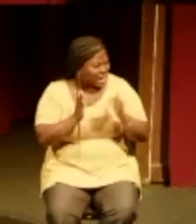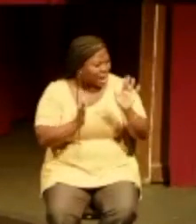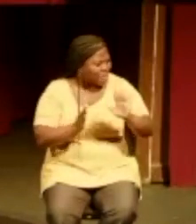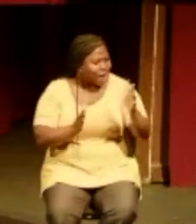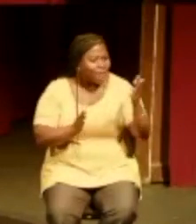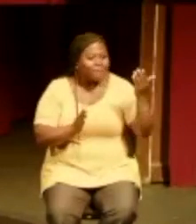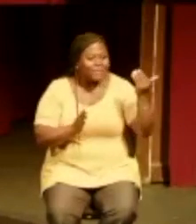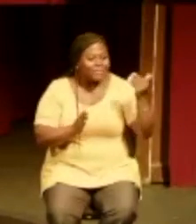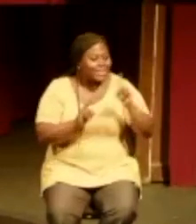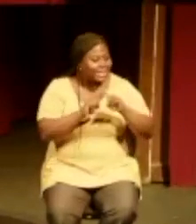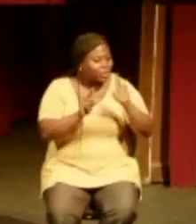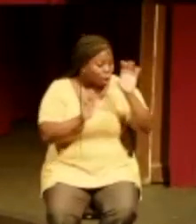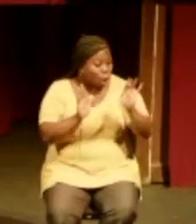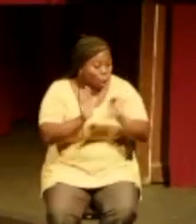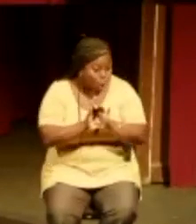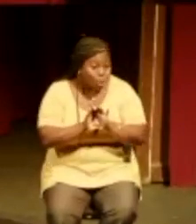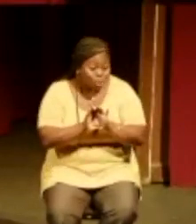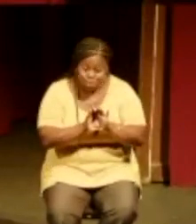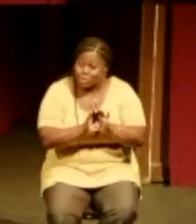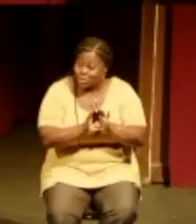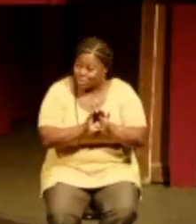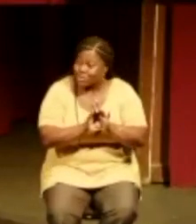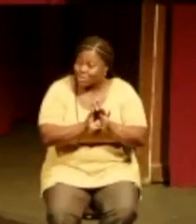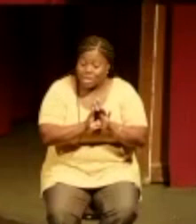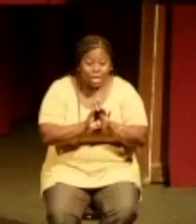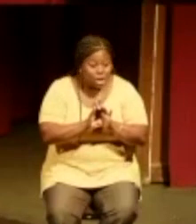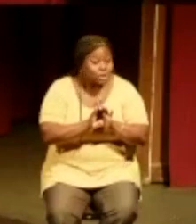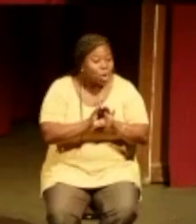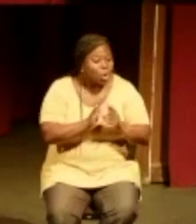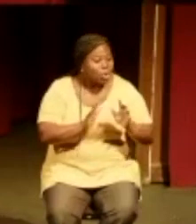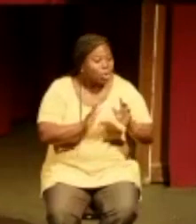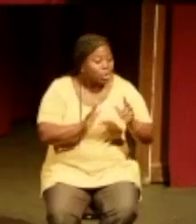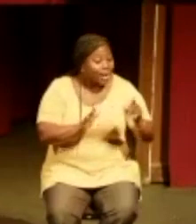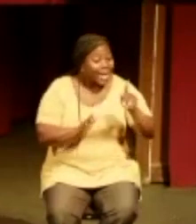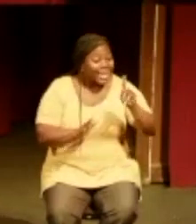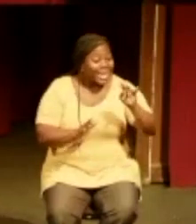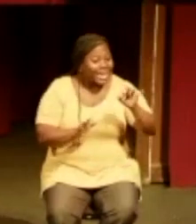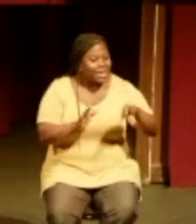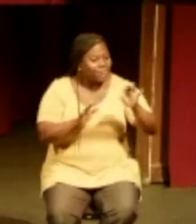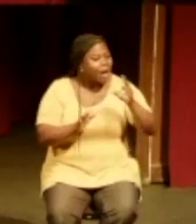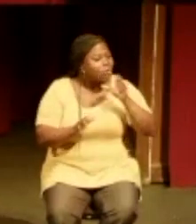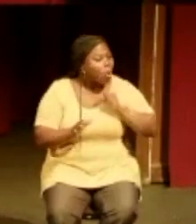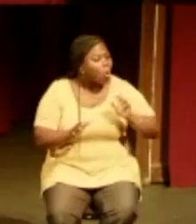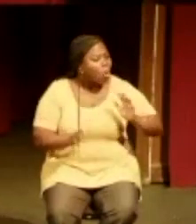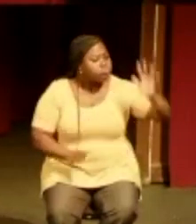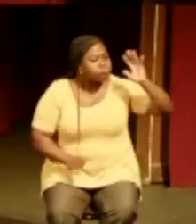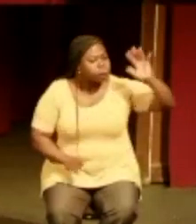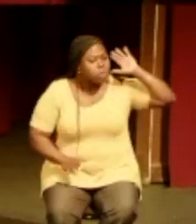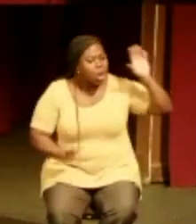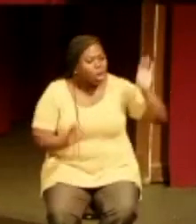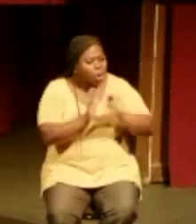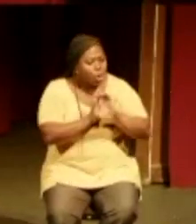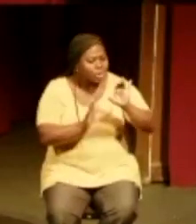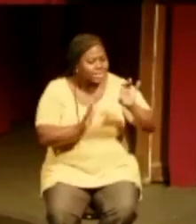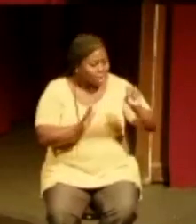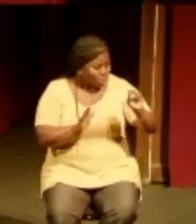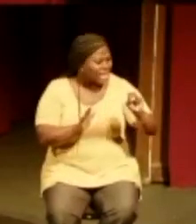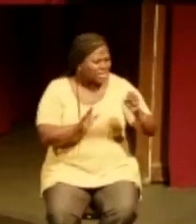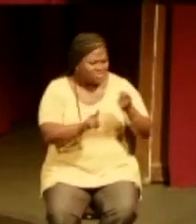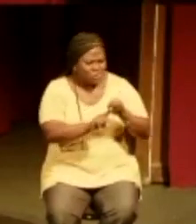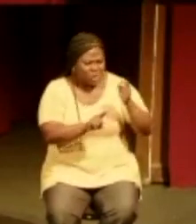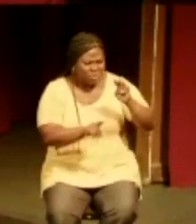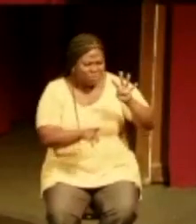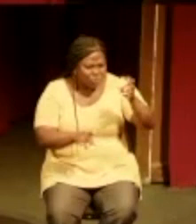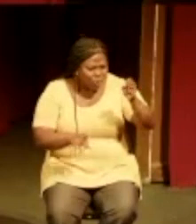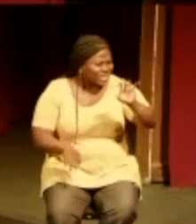in the yearbooks and found logos for COS from back in the 30s and 40s and 50s. It's pretty amazing. In fact, it may be a